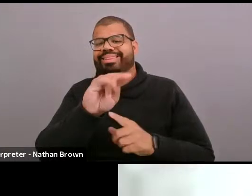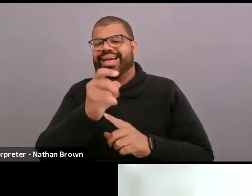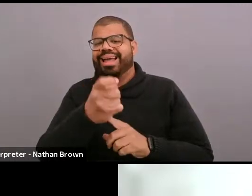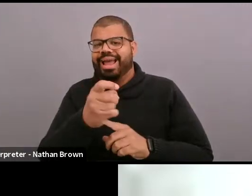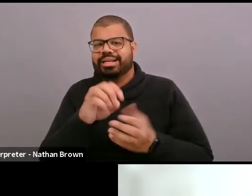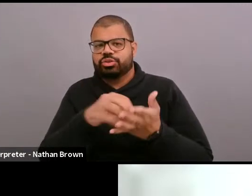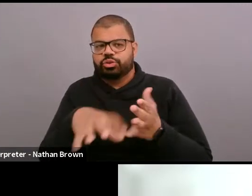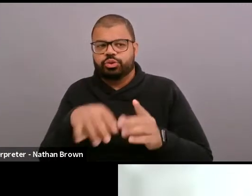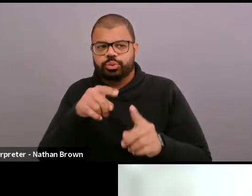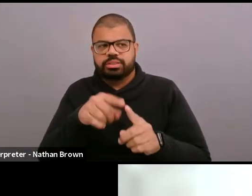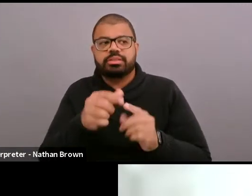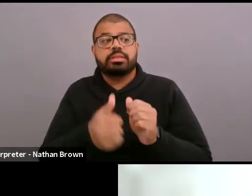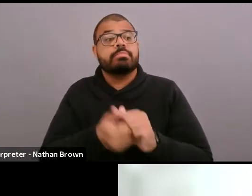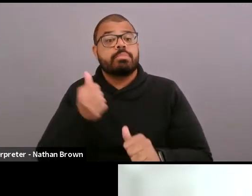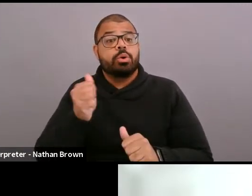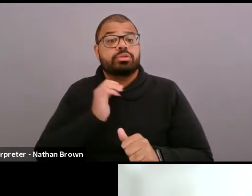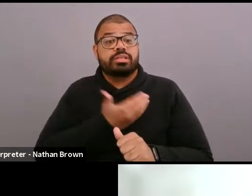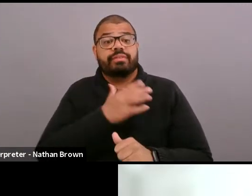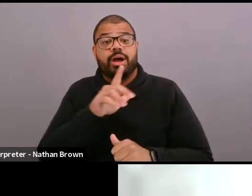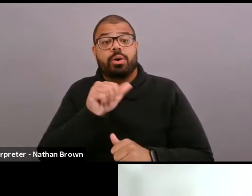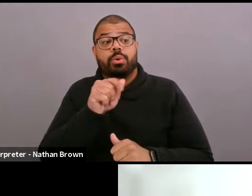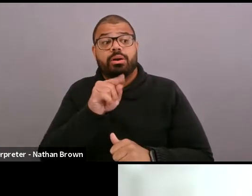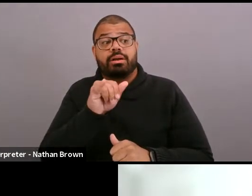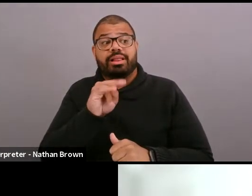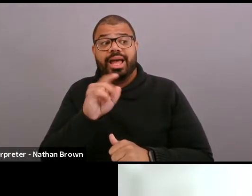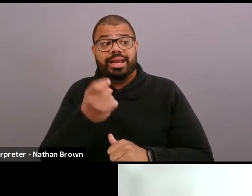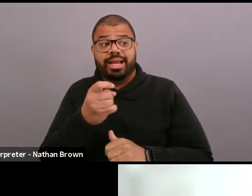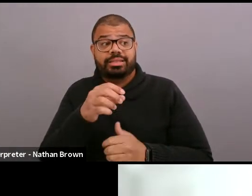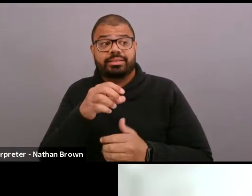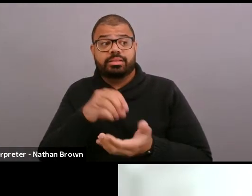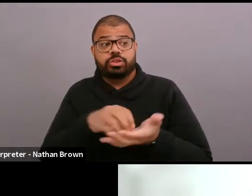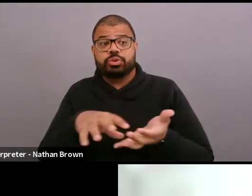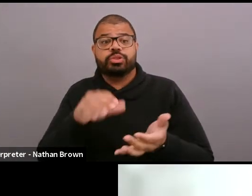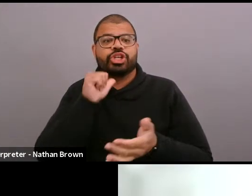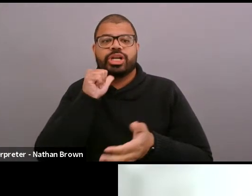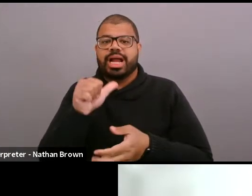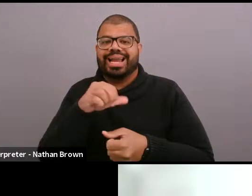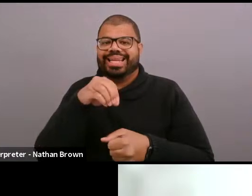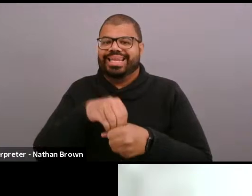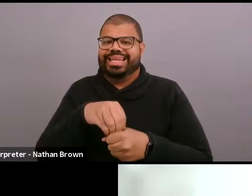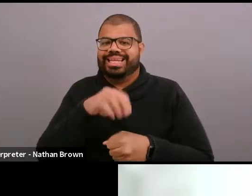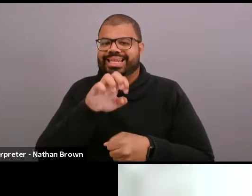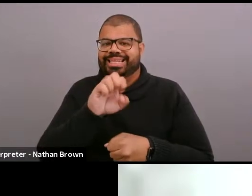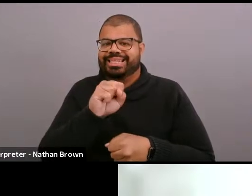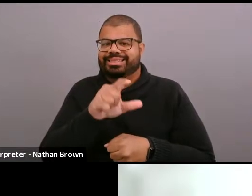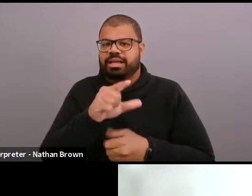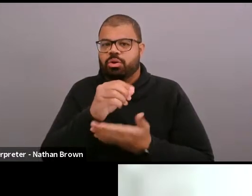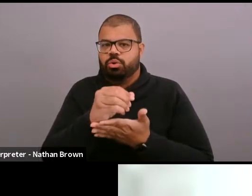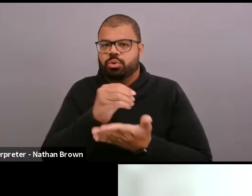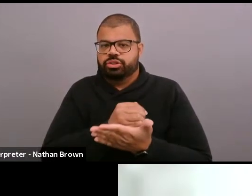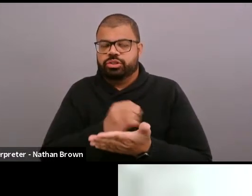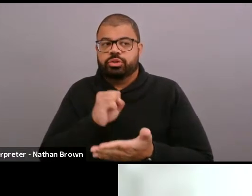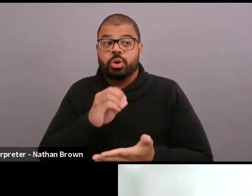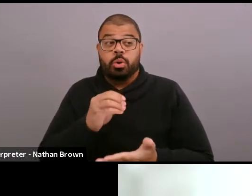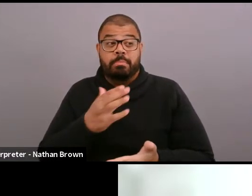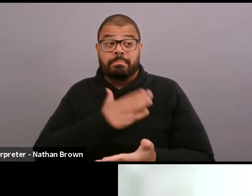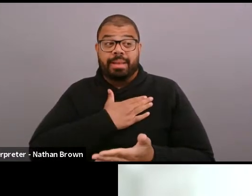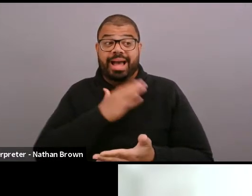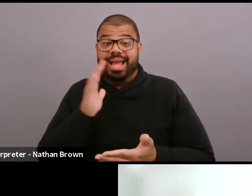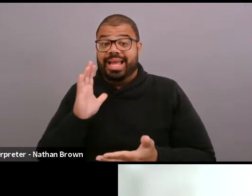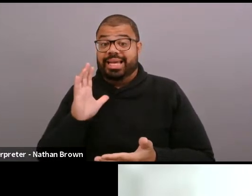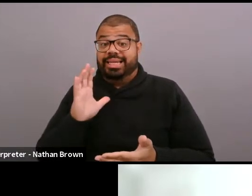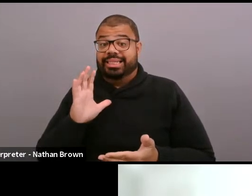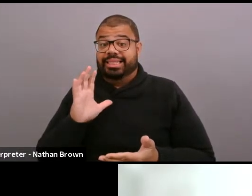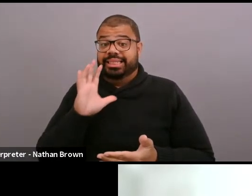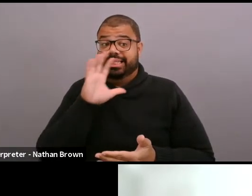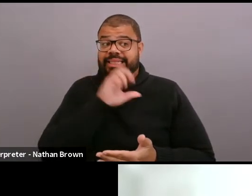the majority of our Latinx students are not in ESL classes. So my guess right now would be that